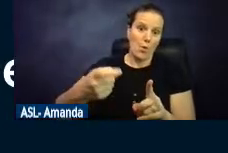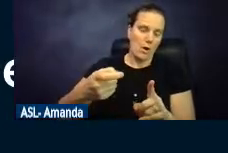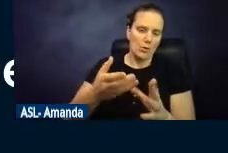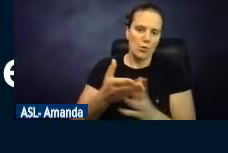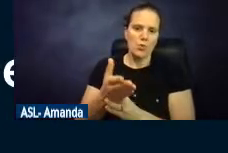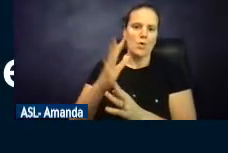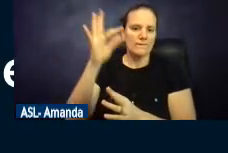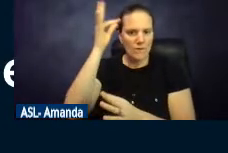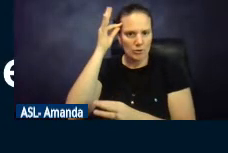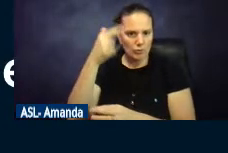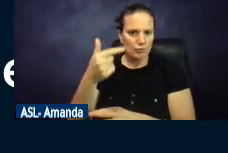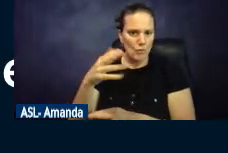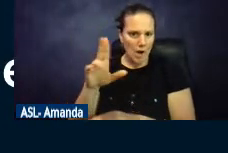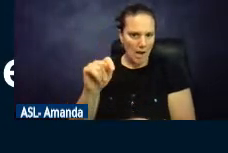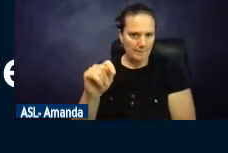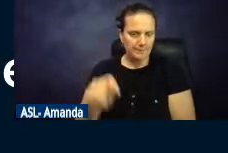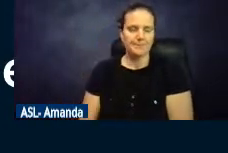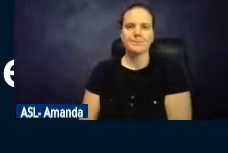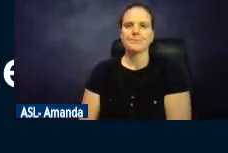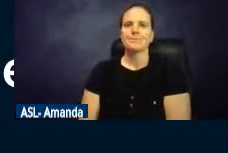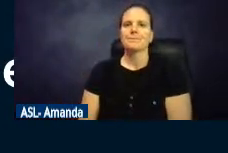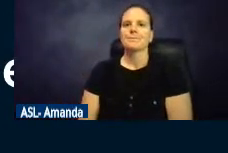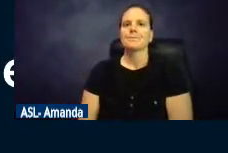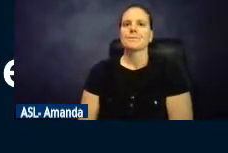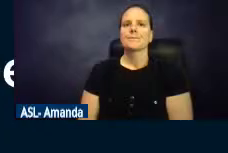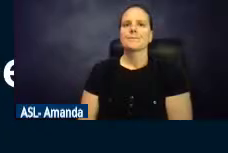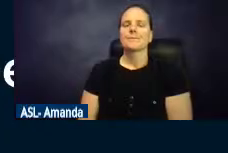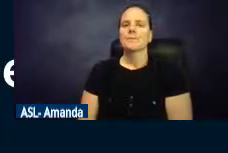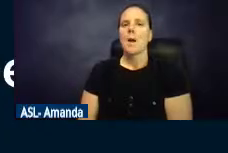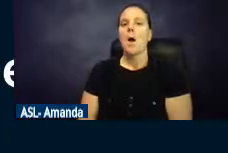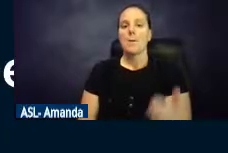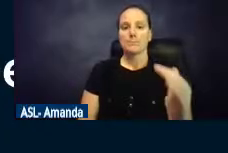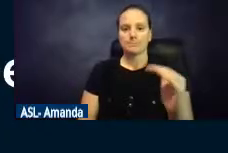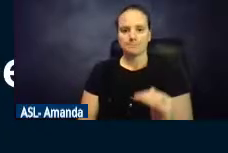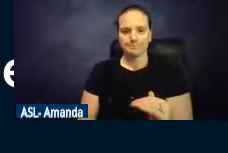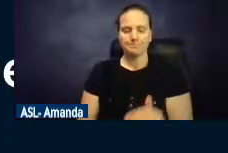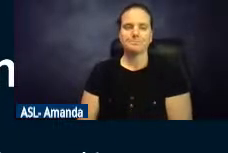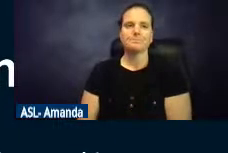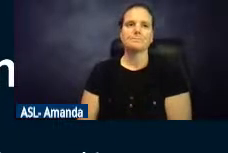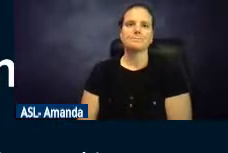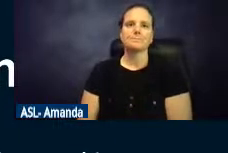federal grants. So let's go to the next slide, please.